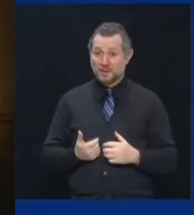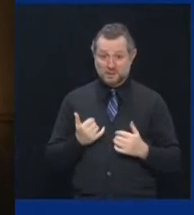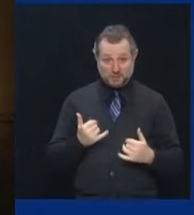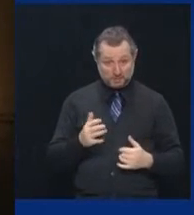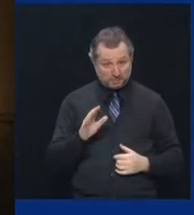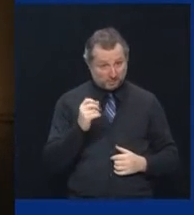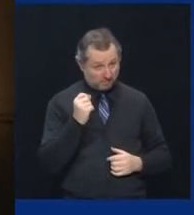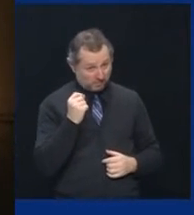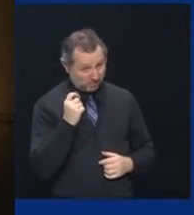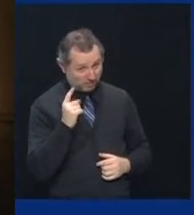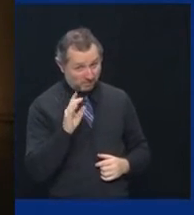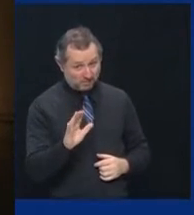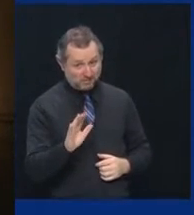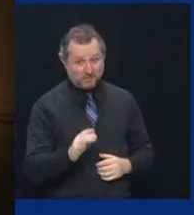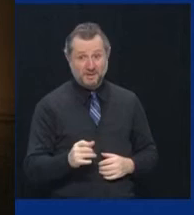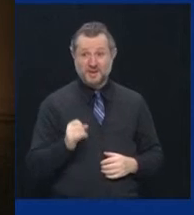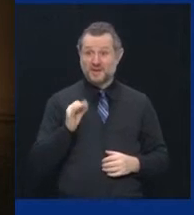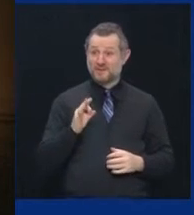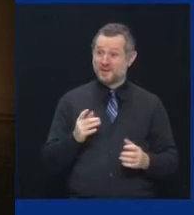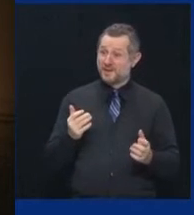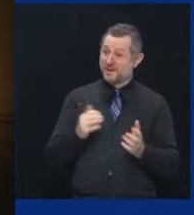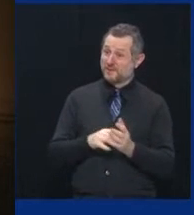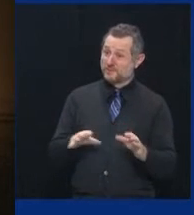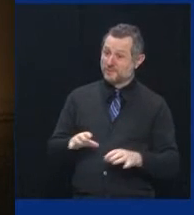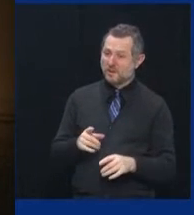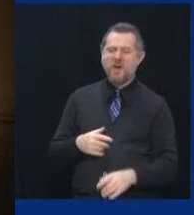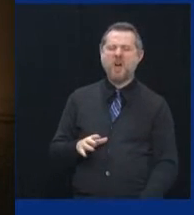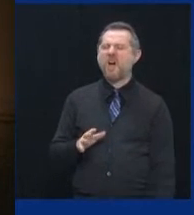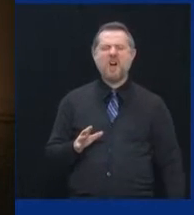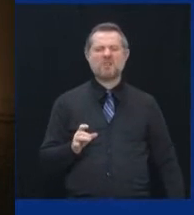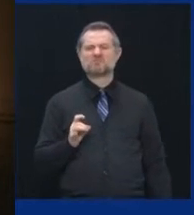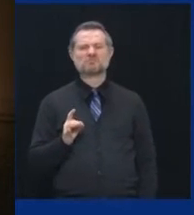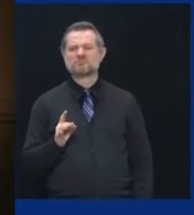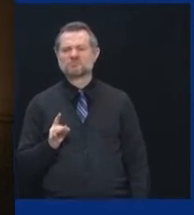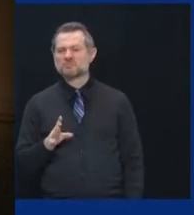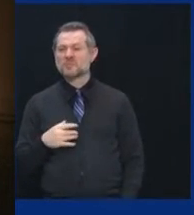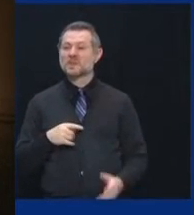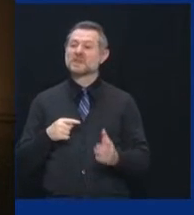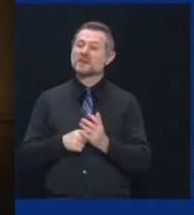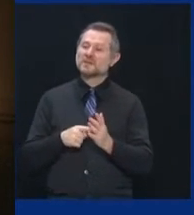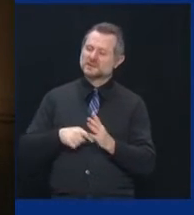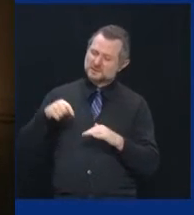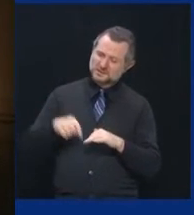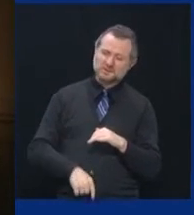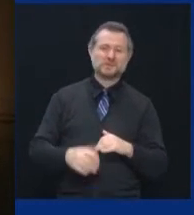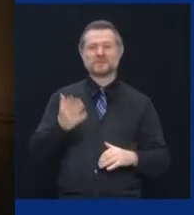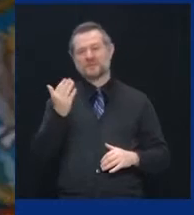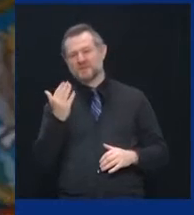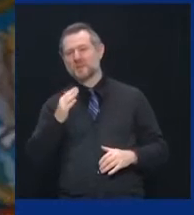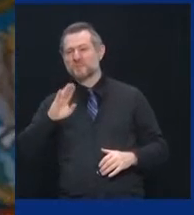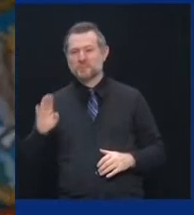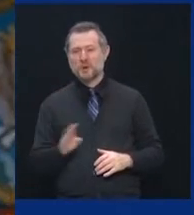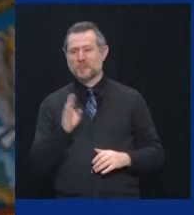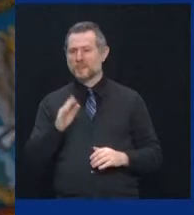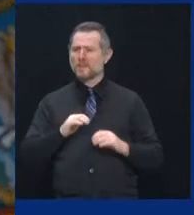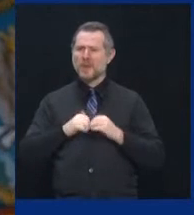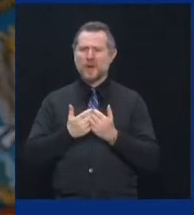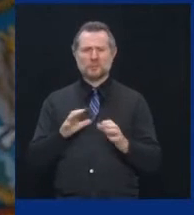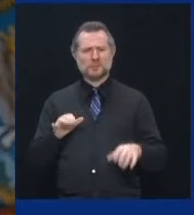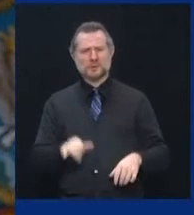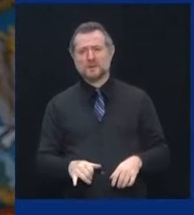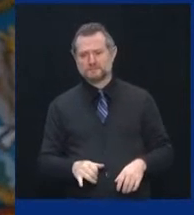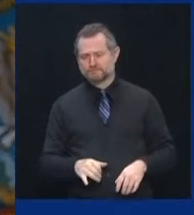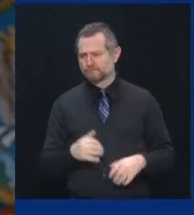it would be very painful. To close our $15 billion budget gap on our own would require